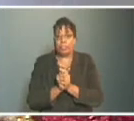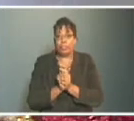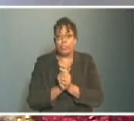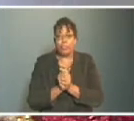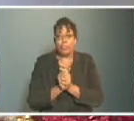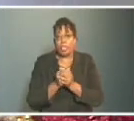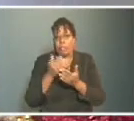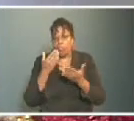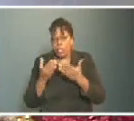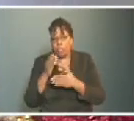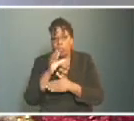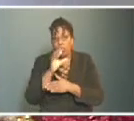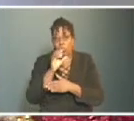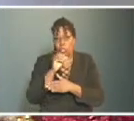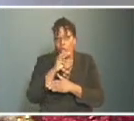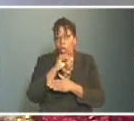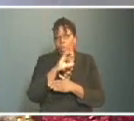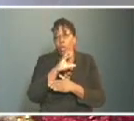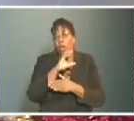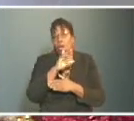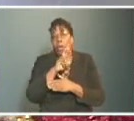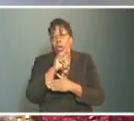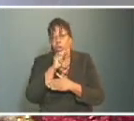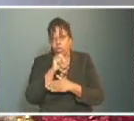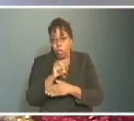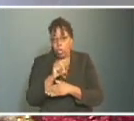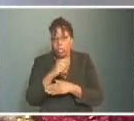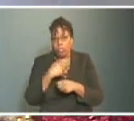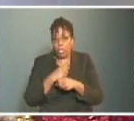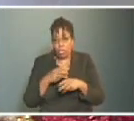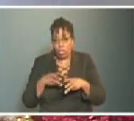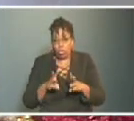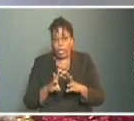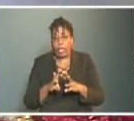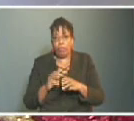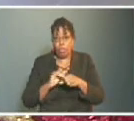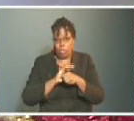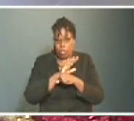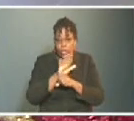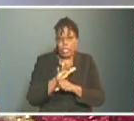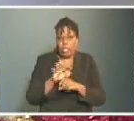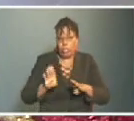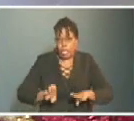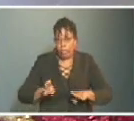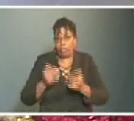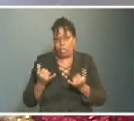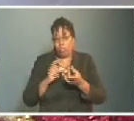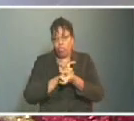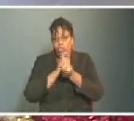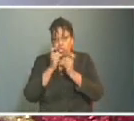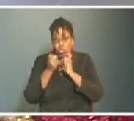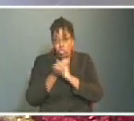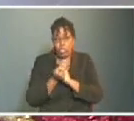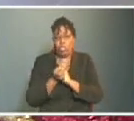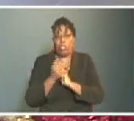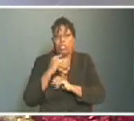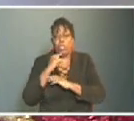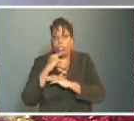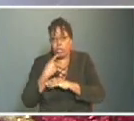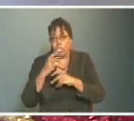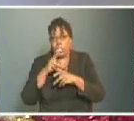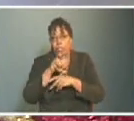Could the Omicron variant mark the new wave of COVID-19 behavior? While a series of changes in the severity of the virus, coupled with